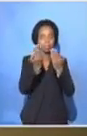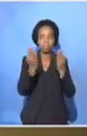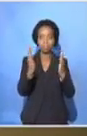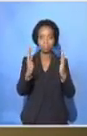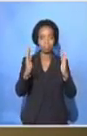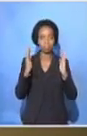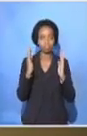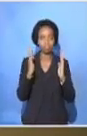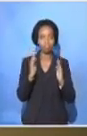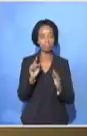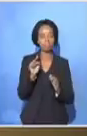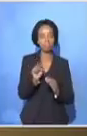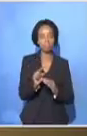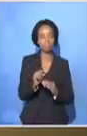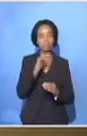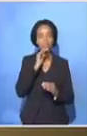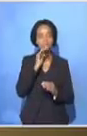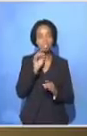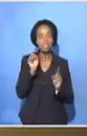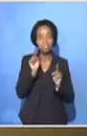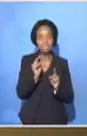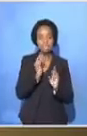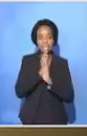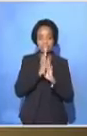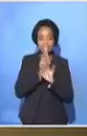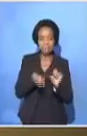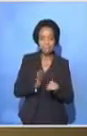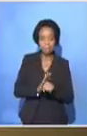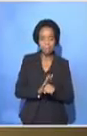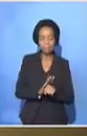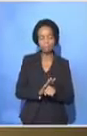did not completely guarantee secrecy.